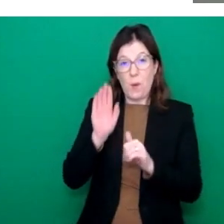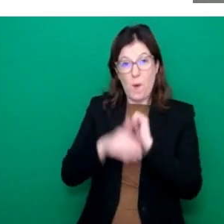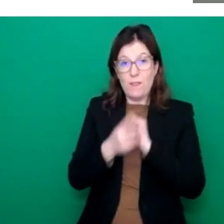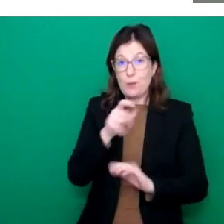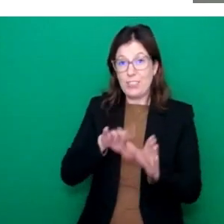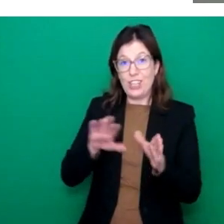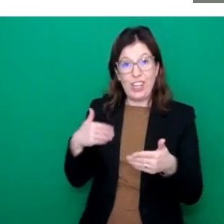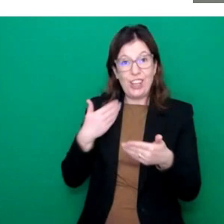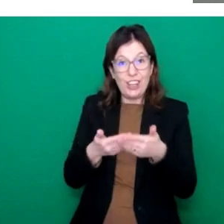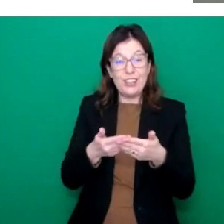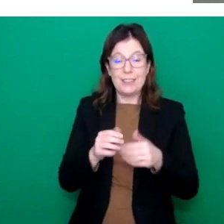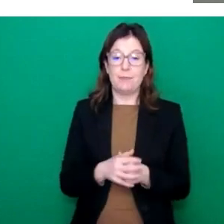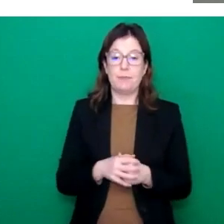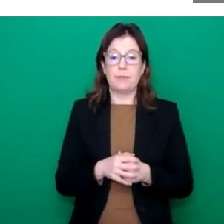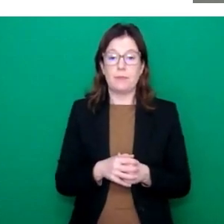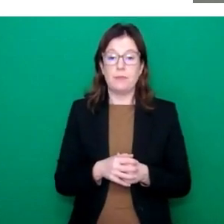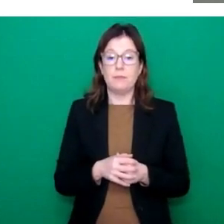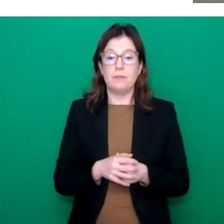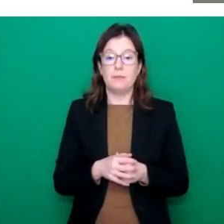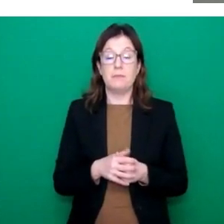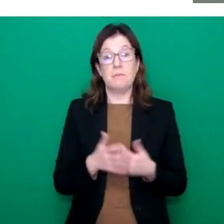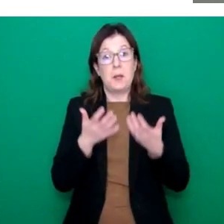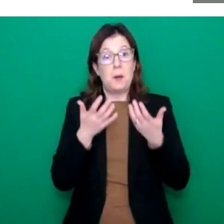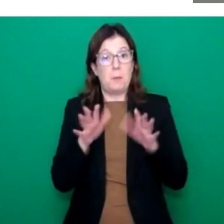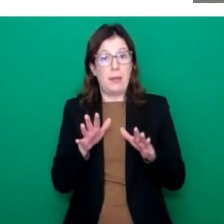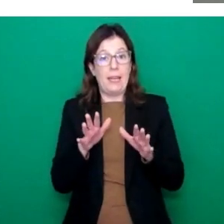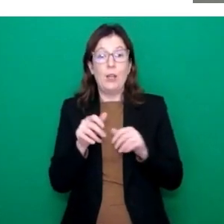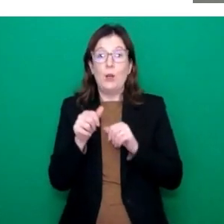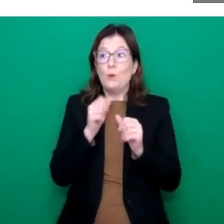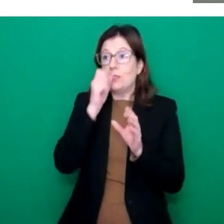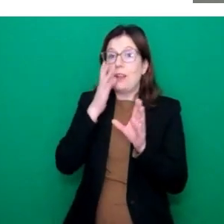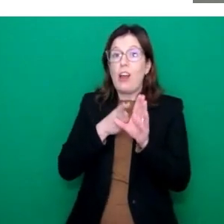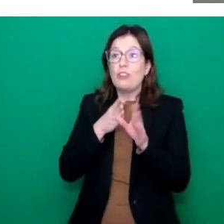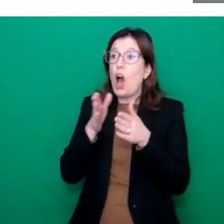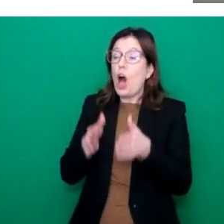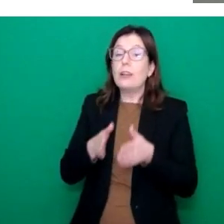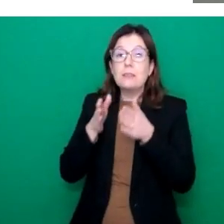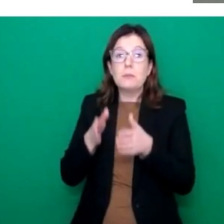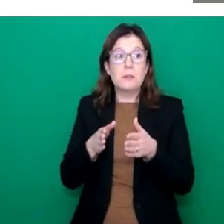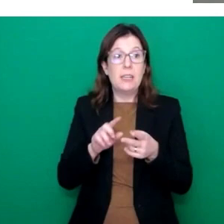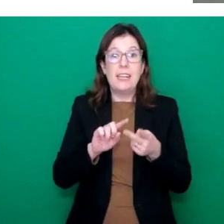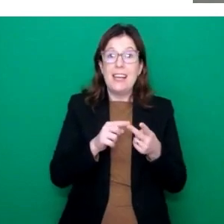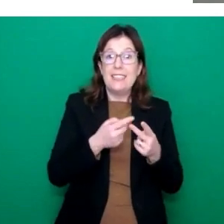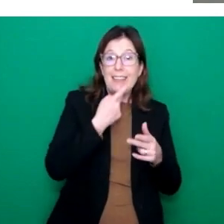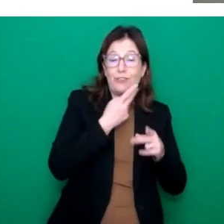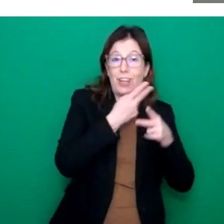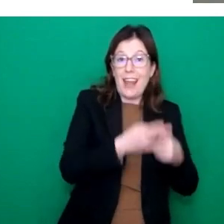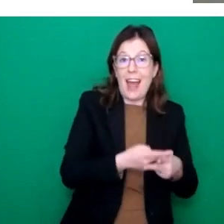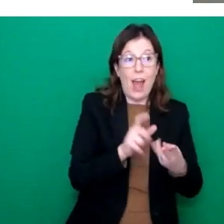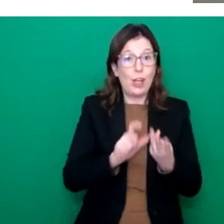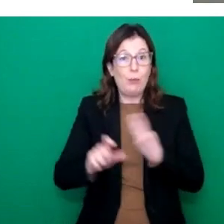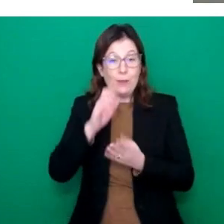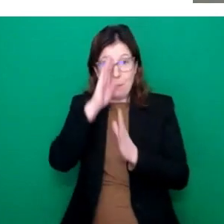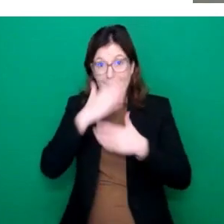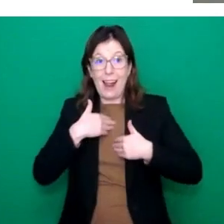the NHS, ranging from acute psychiatric hospitals, secondary care, community mental